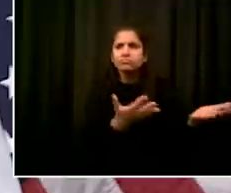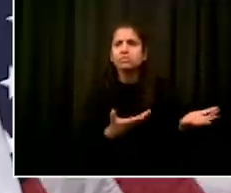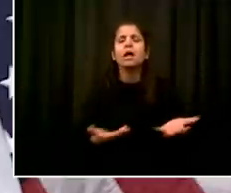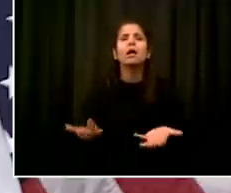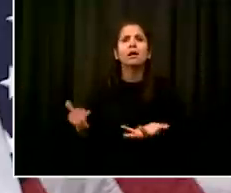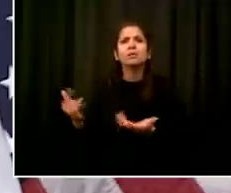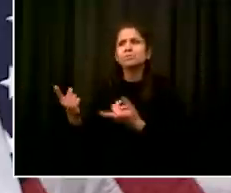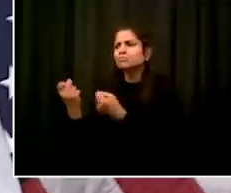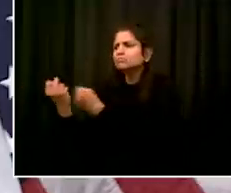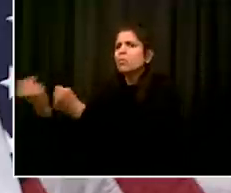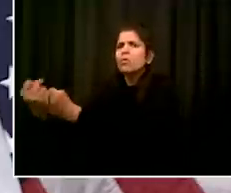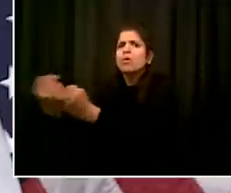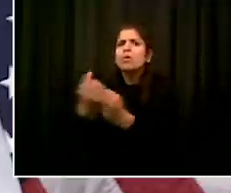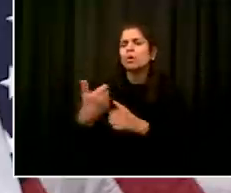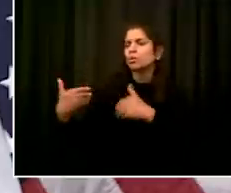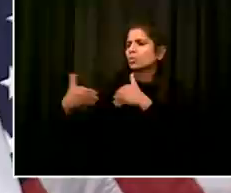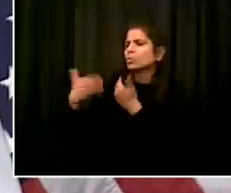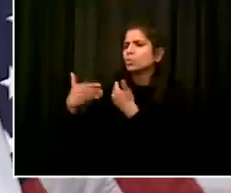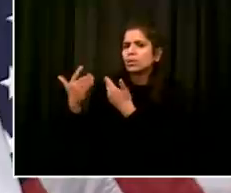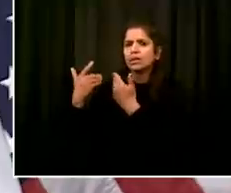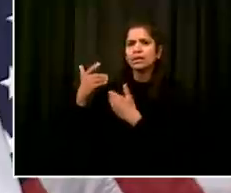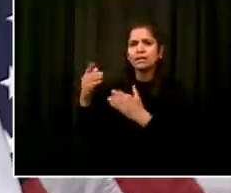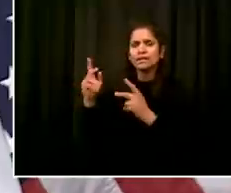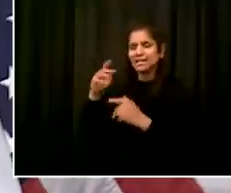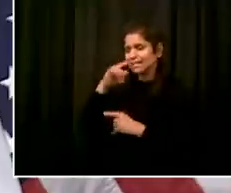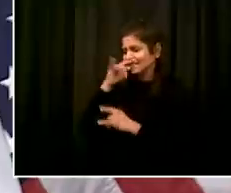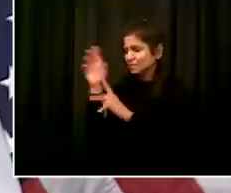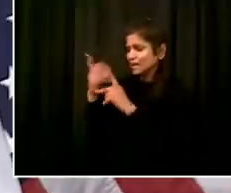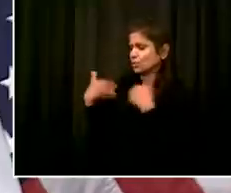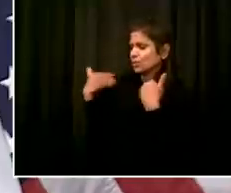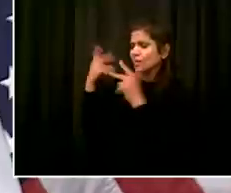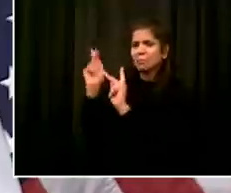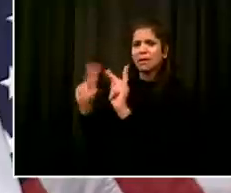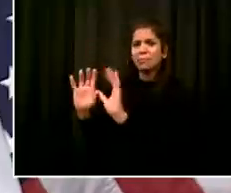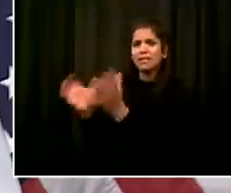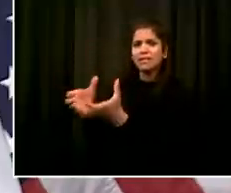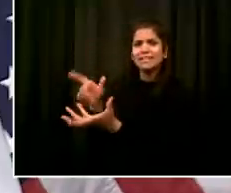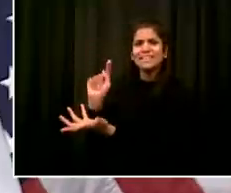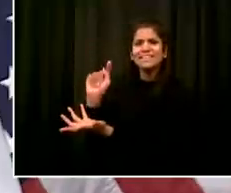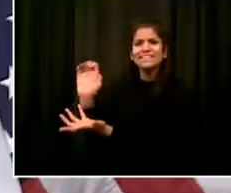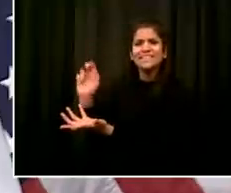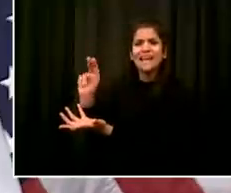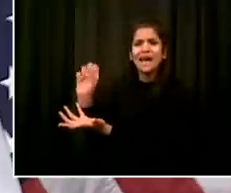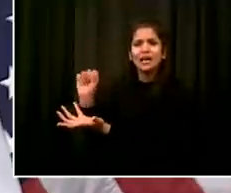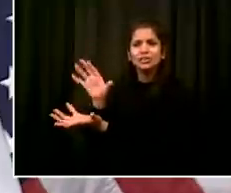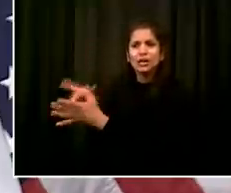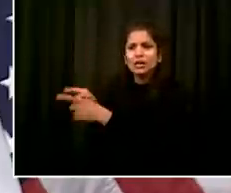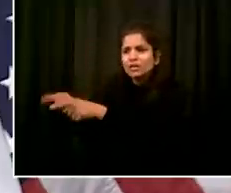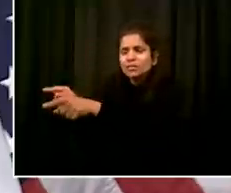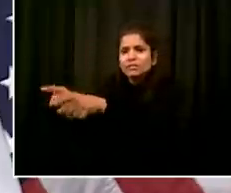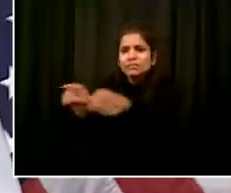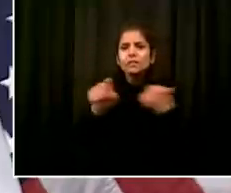health services, whether the kid needs help at school, whatever it is, family needs support. The idea